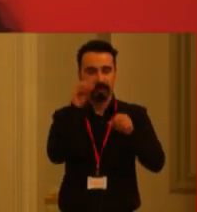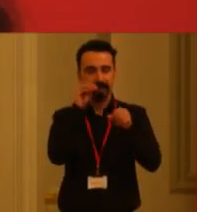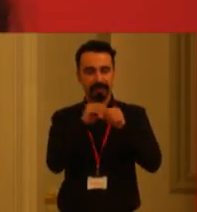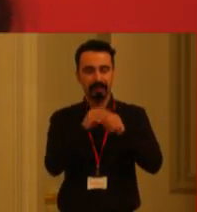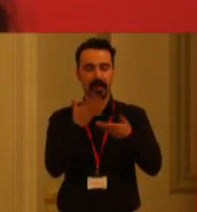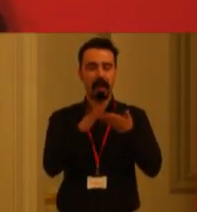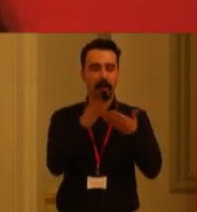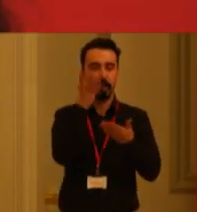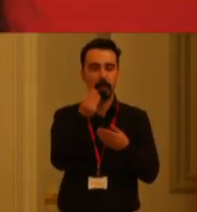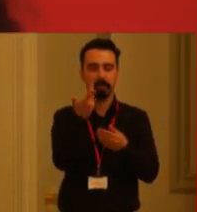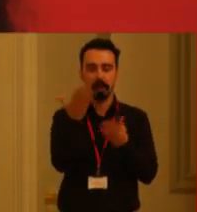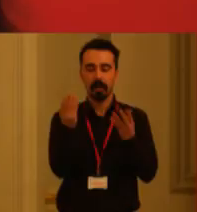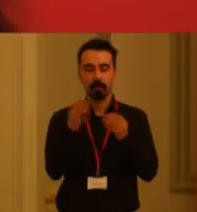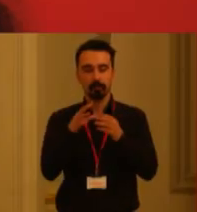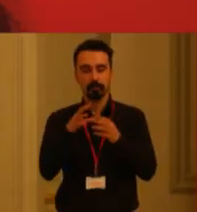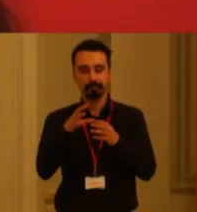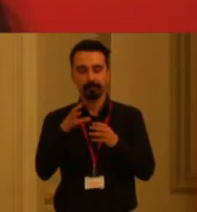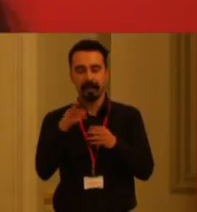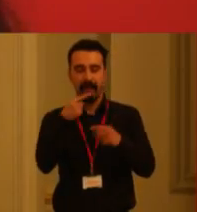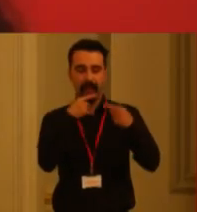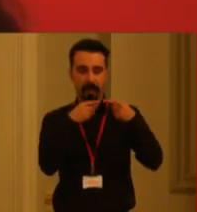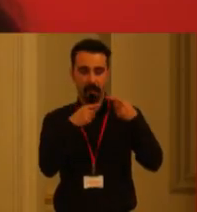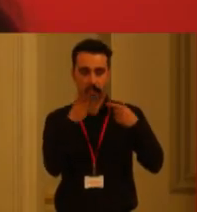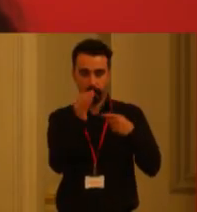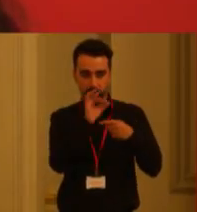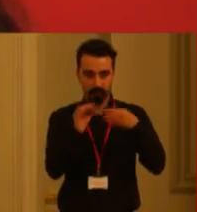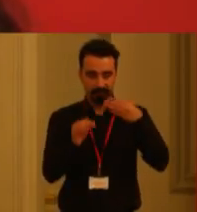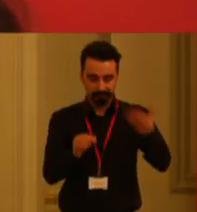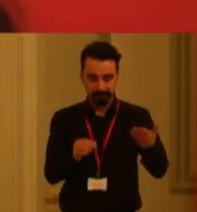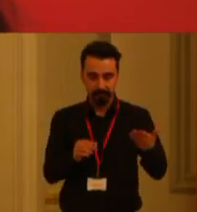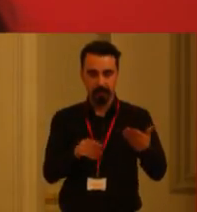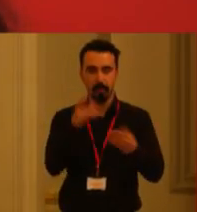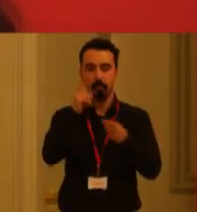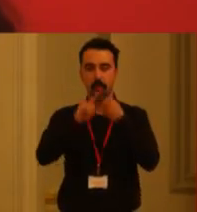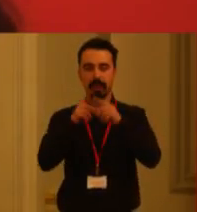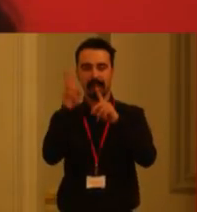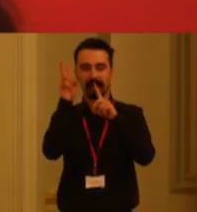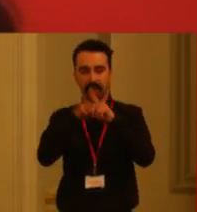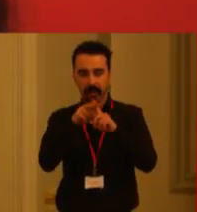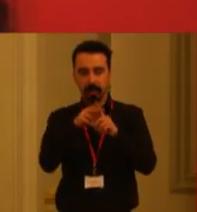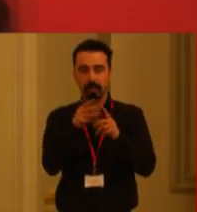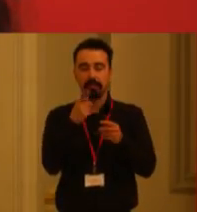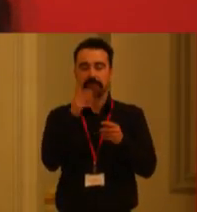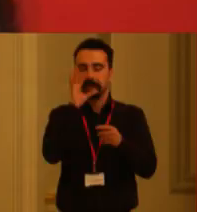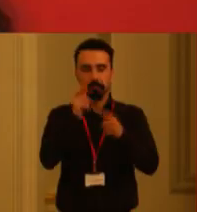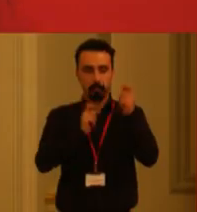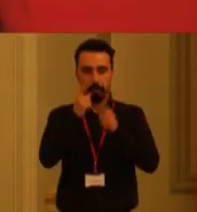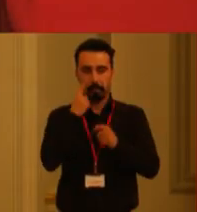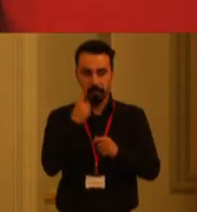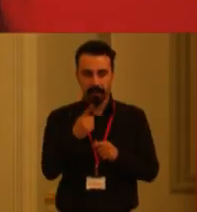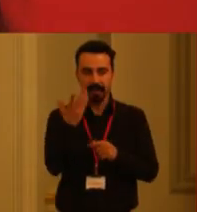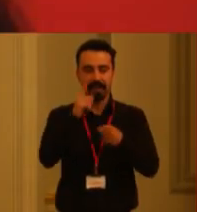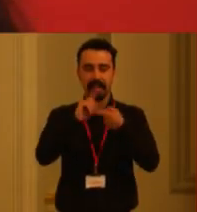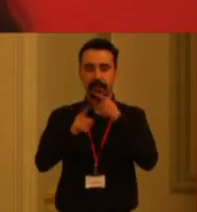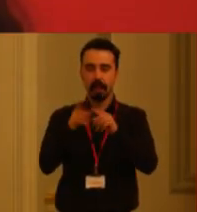seen as a medium to socialize, but that's the more disadvantageous sector. Who is using